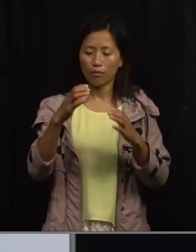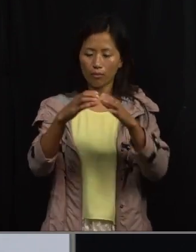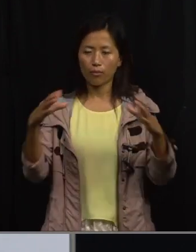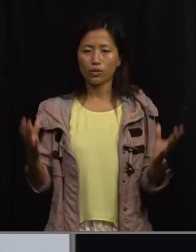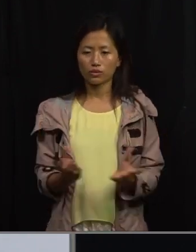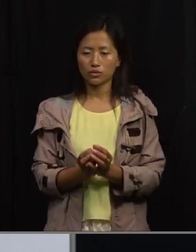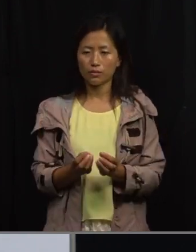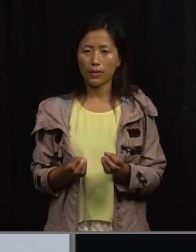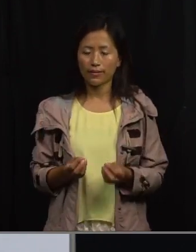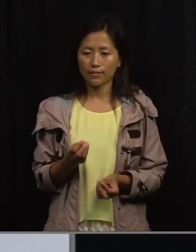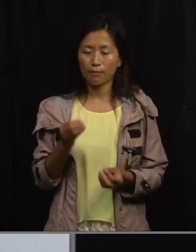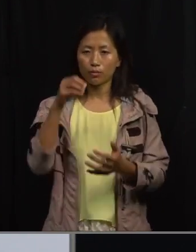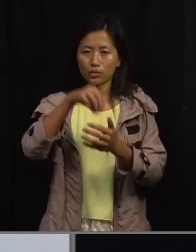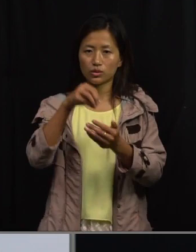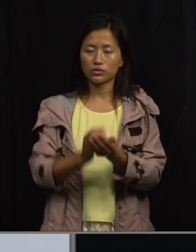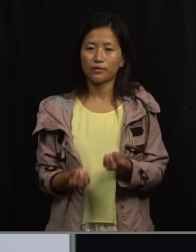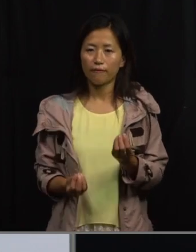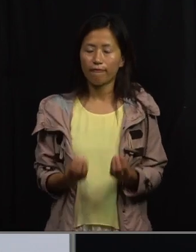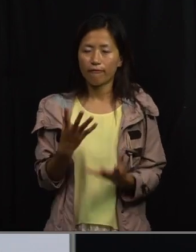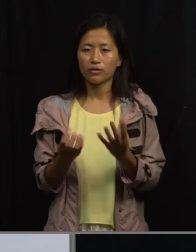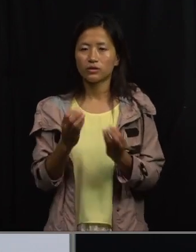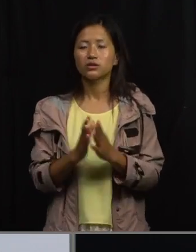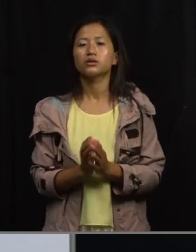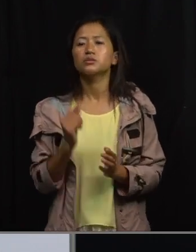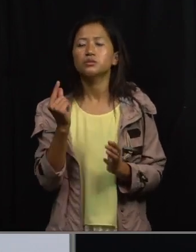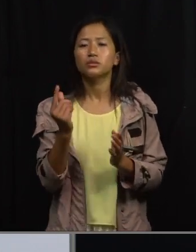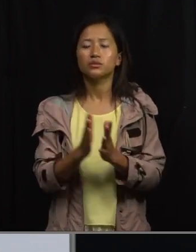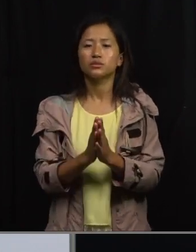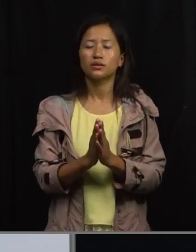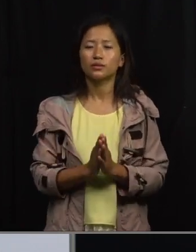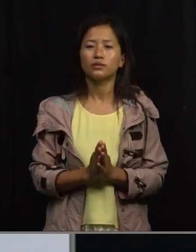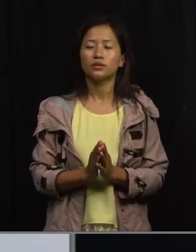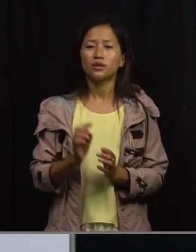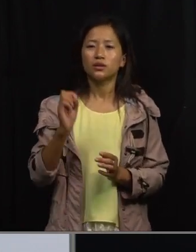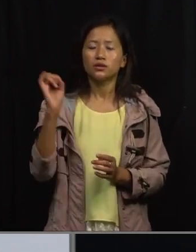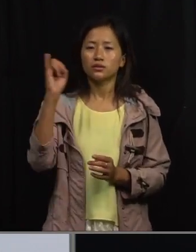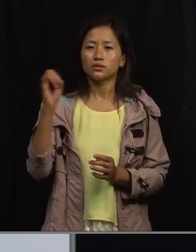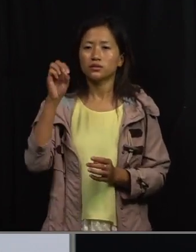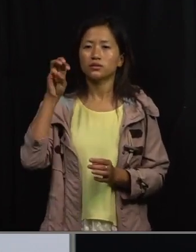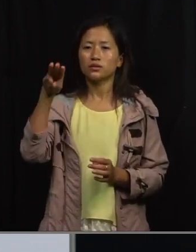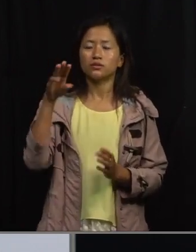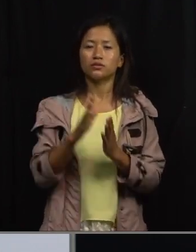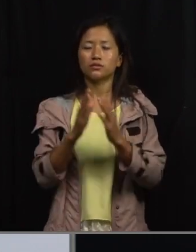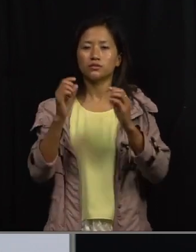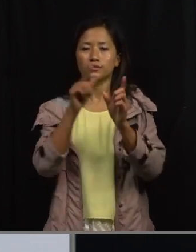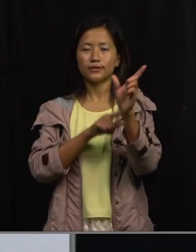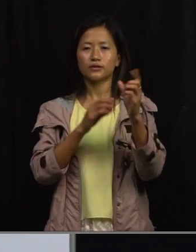fire so that it will be more durable. And not only that, about 6,000 years